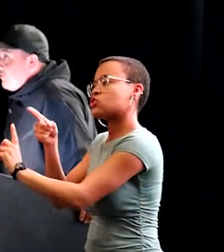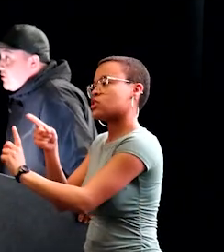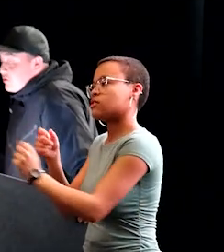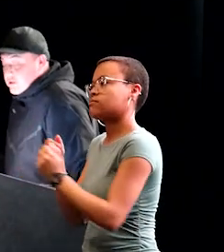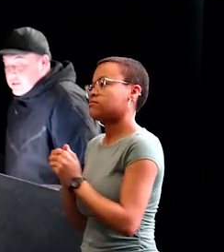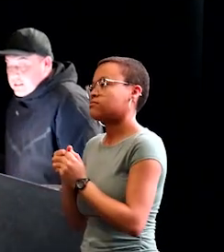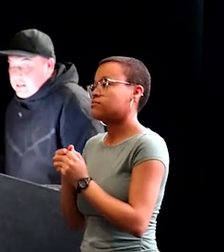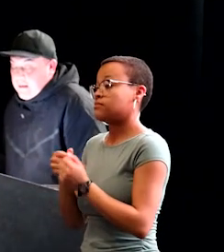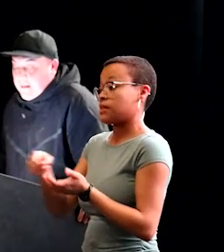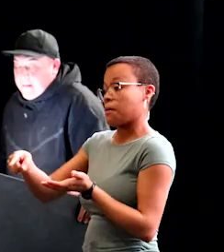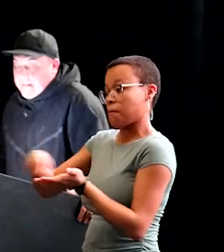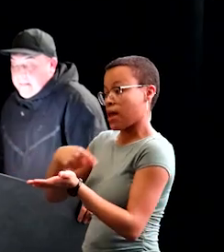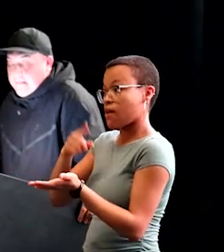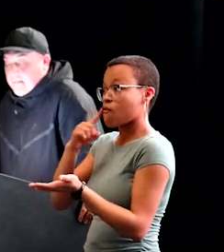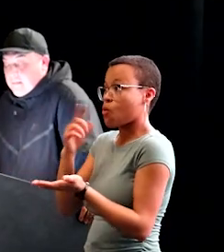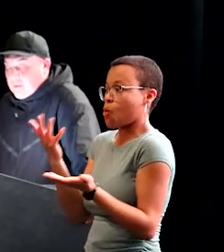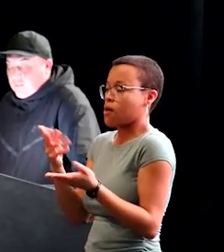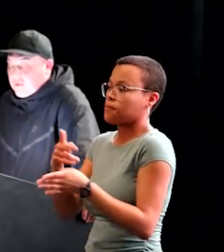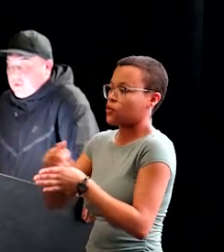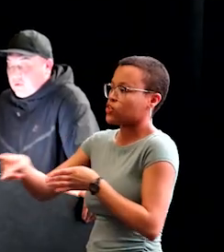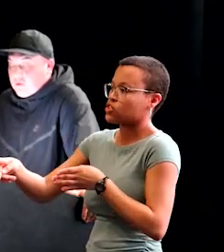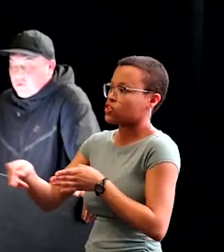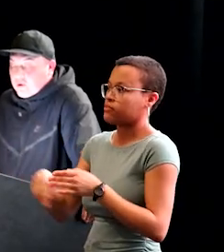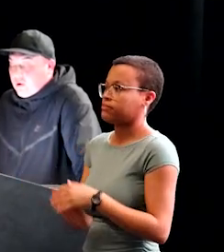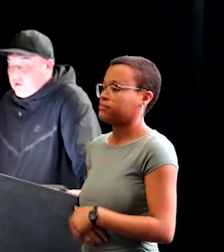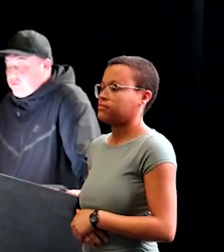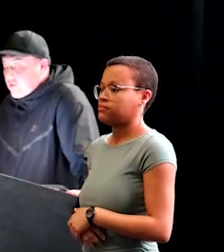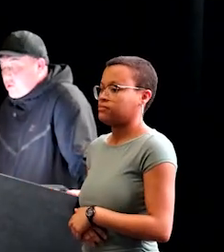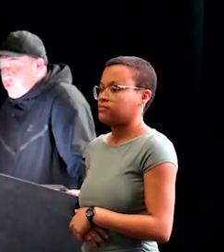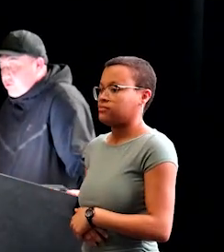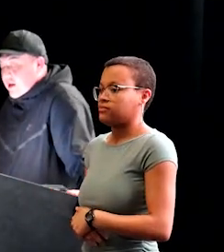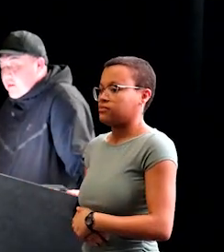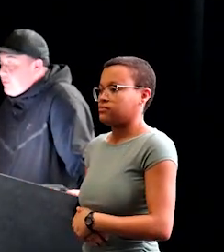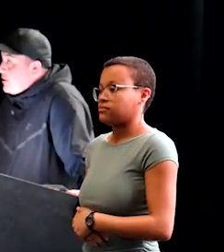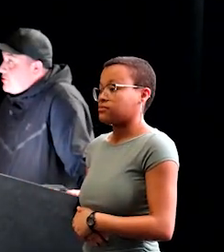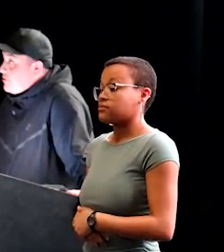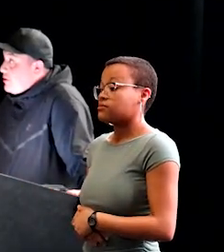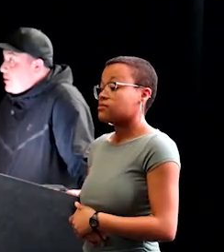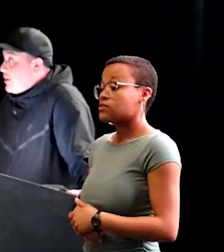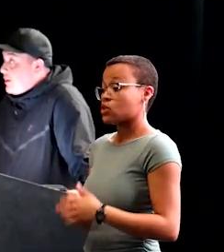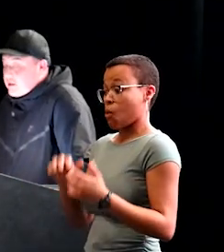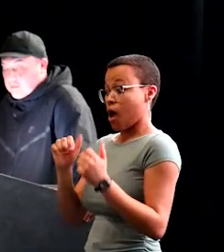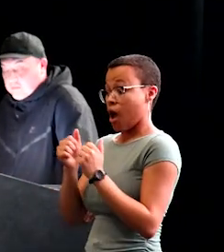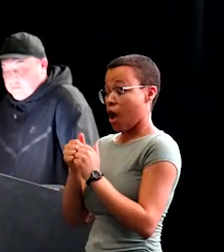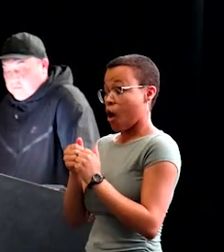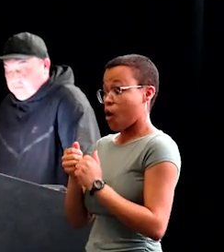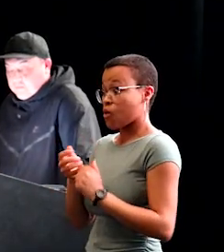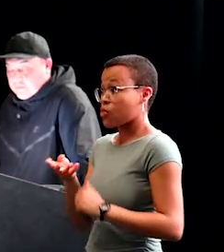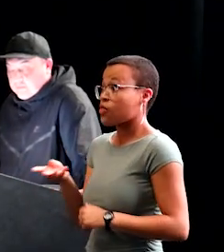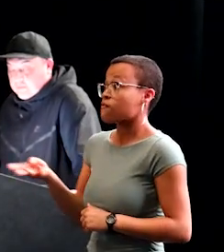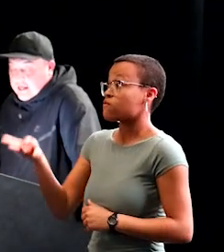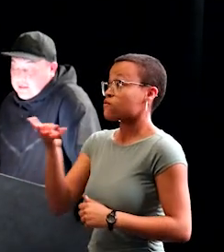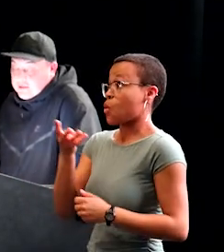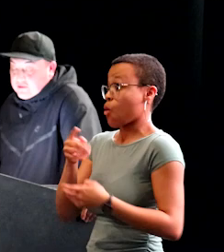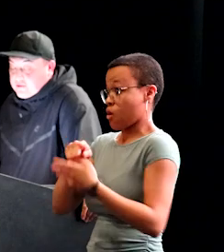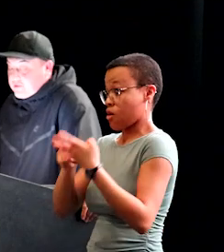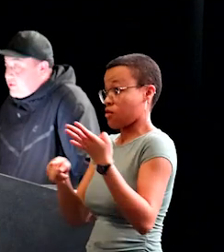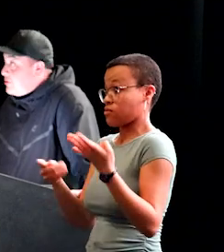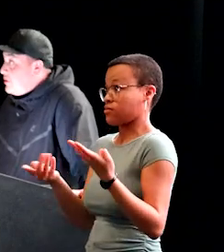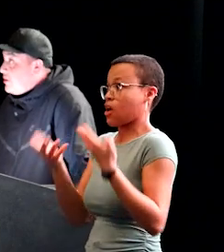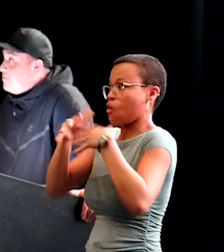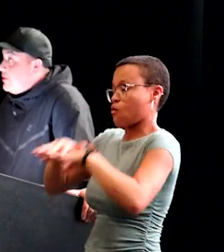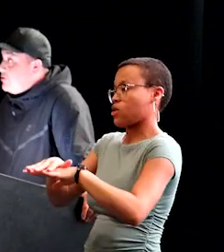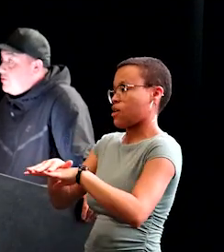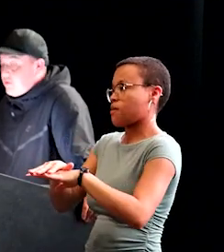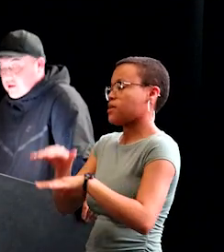your profession. Where all four overlap, that's your Ikigai. And this